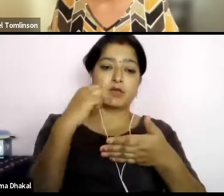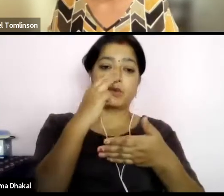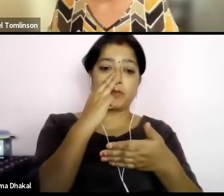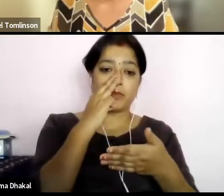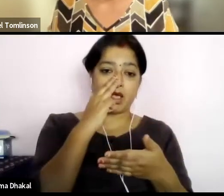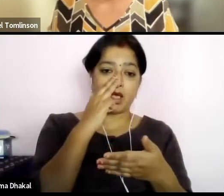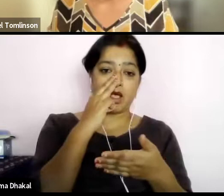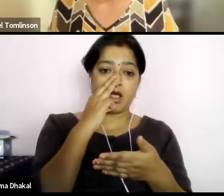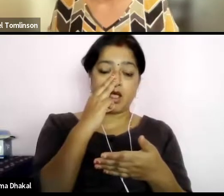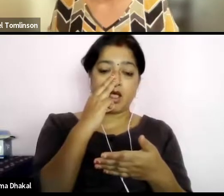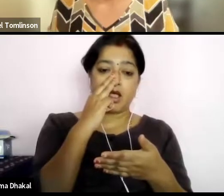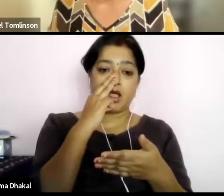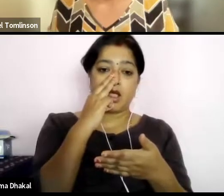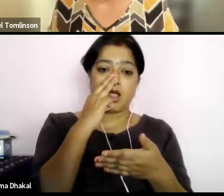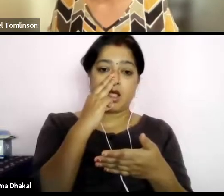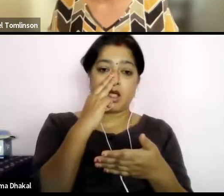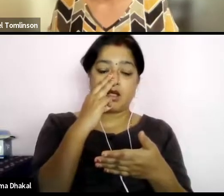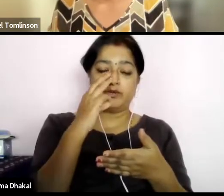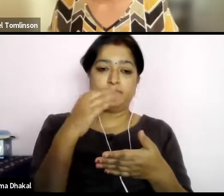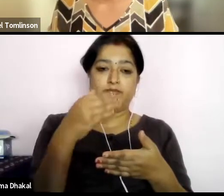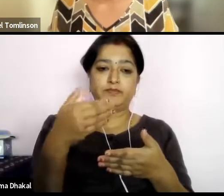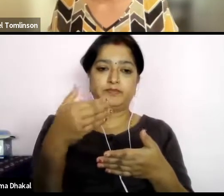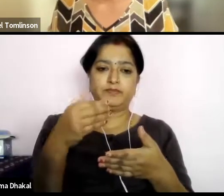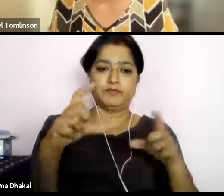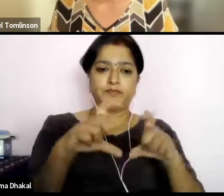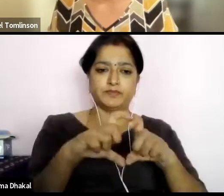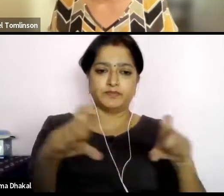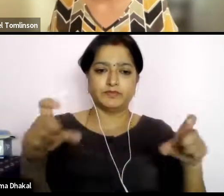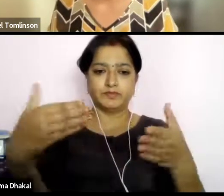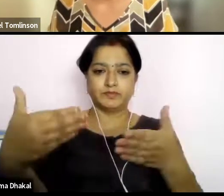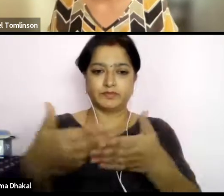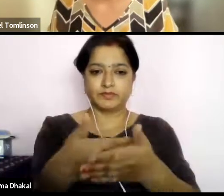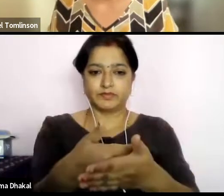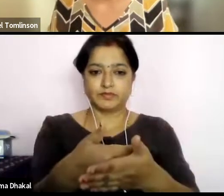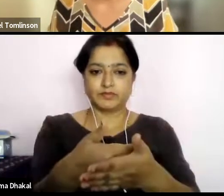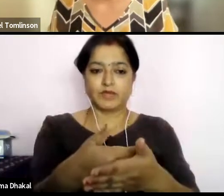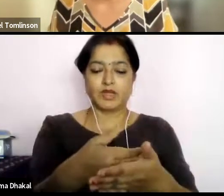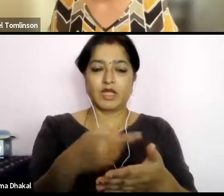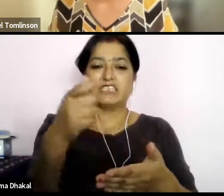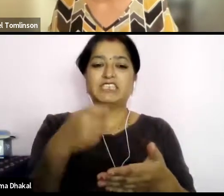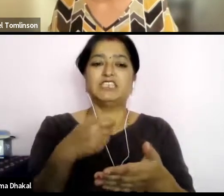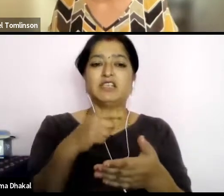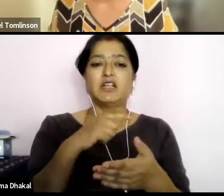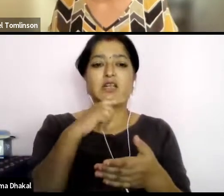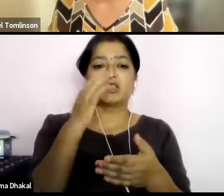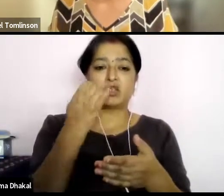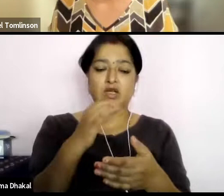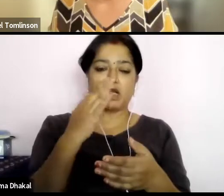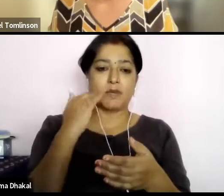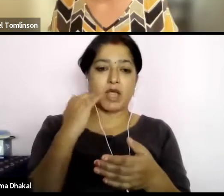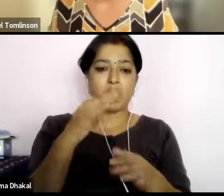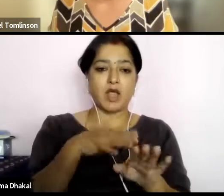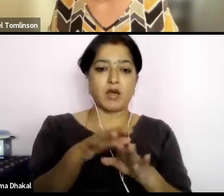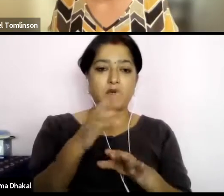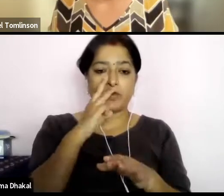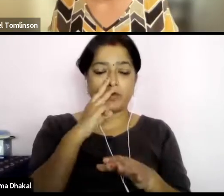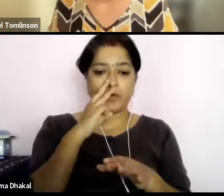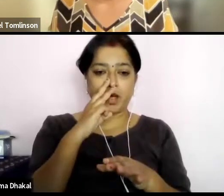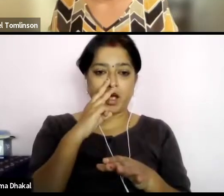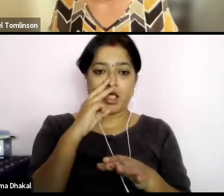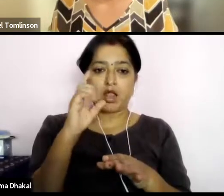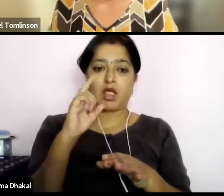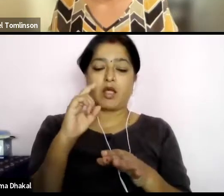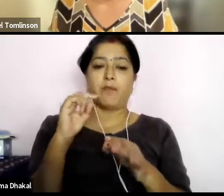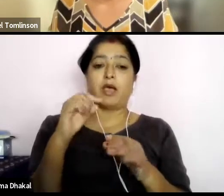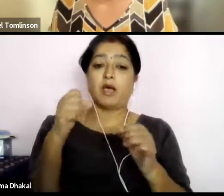sanitary napkins. We have reusable pads, cloth pads that we were trying to distribute to them, but